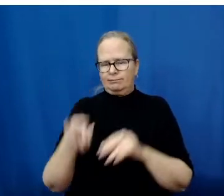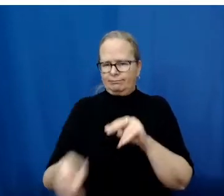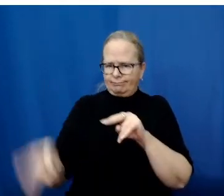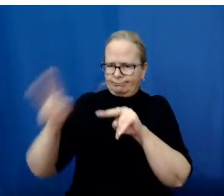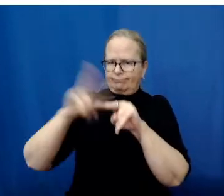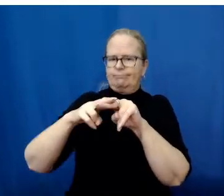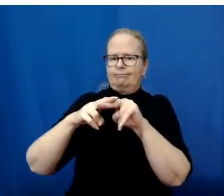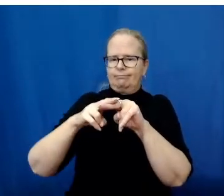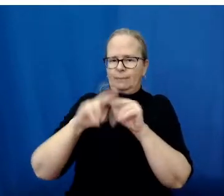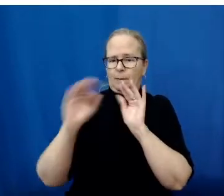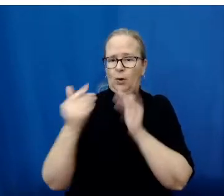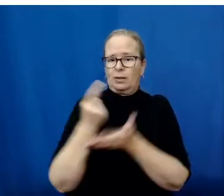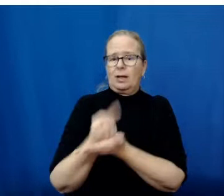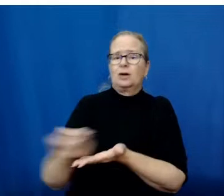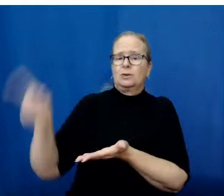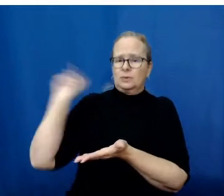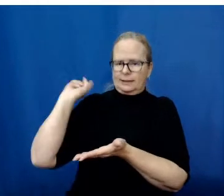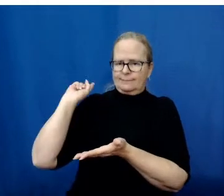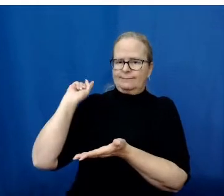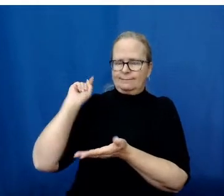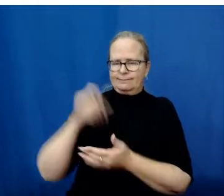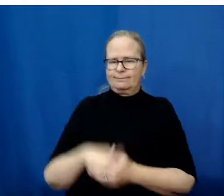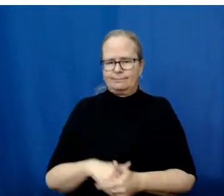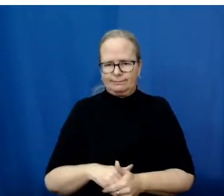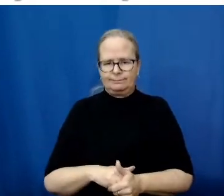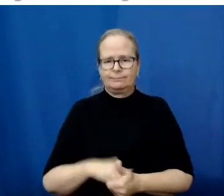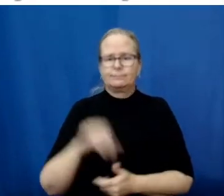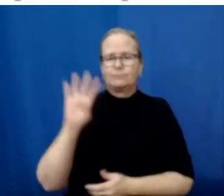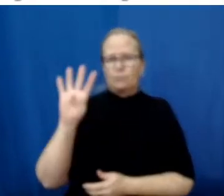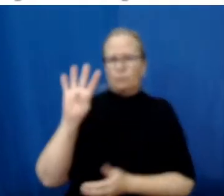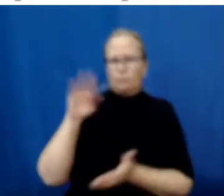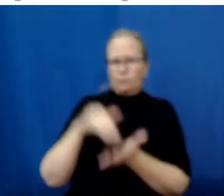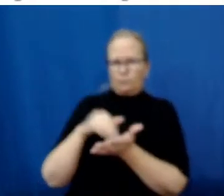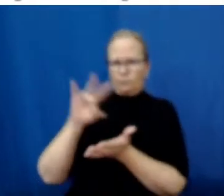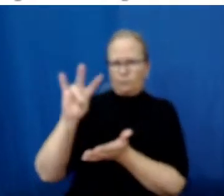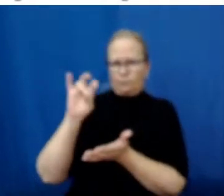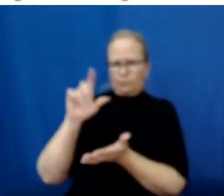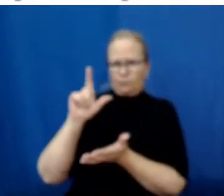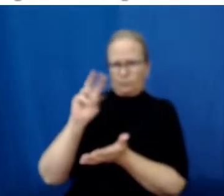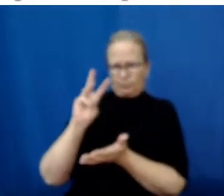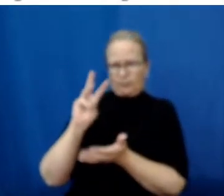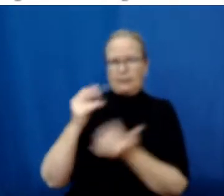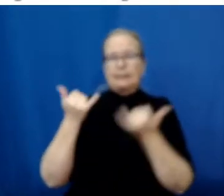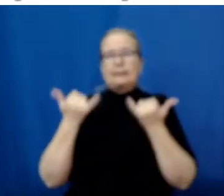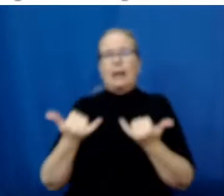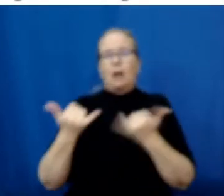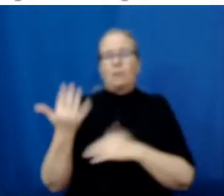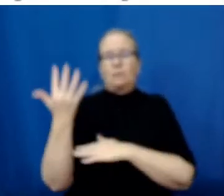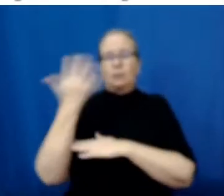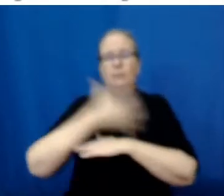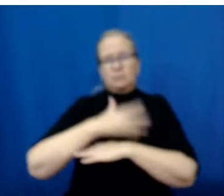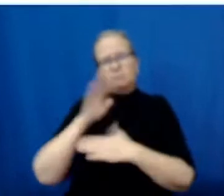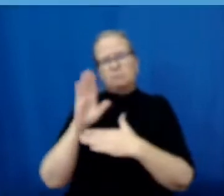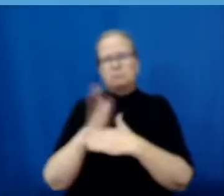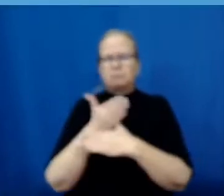4,726. We have a 5-day average today of 5,848, which is a 55.7% increase over